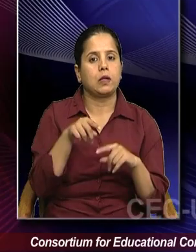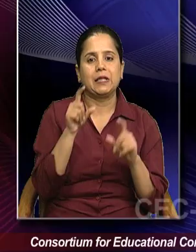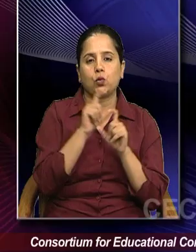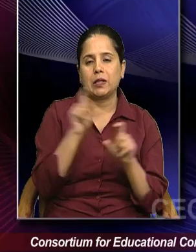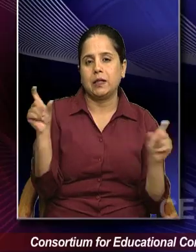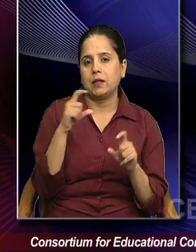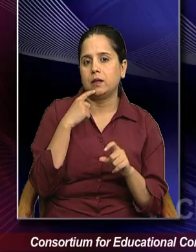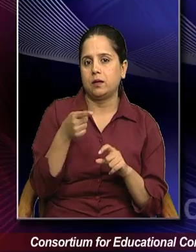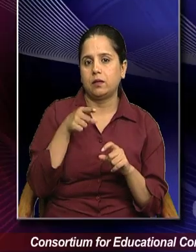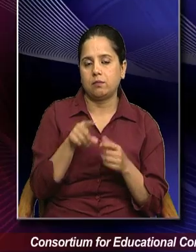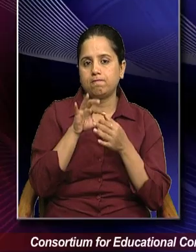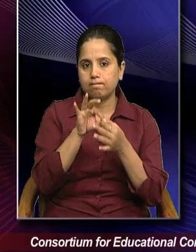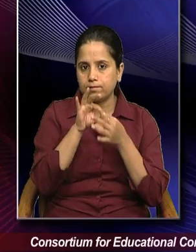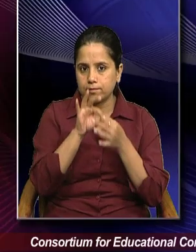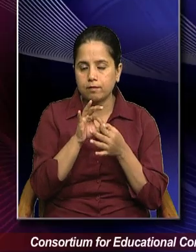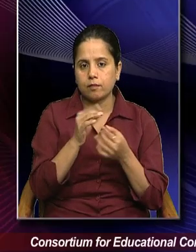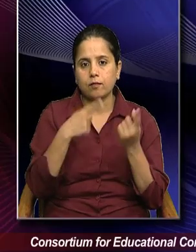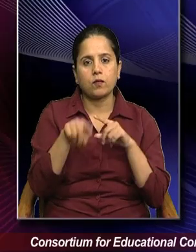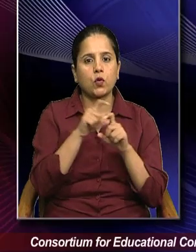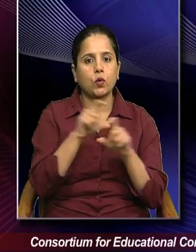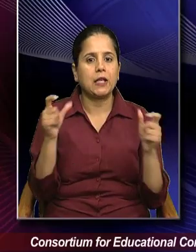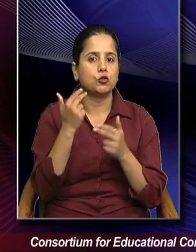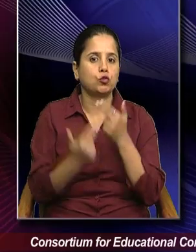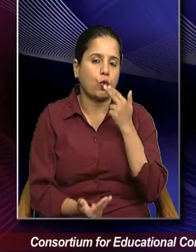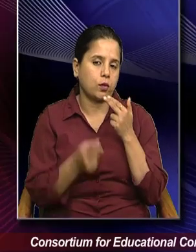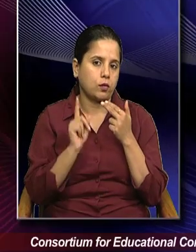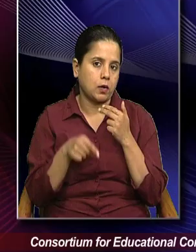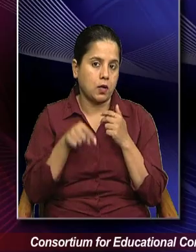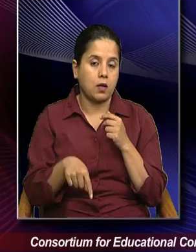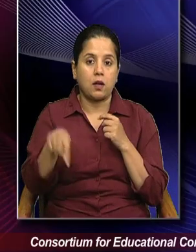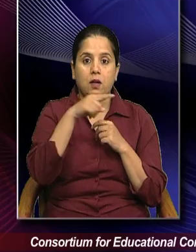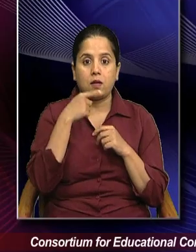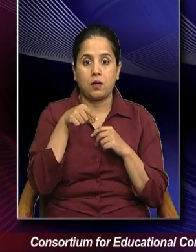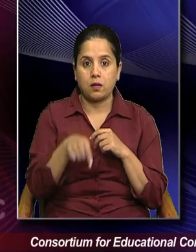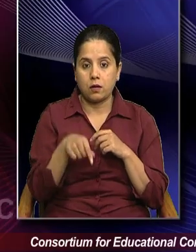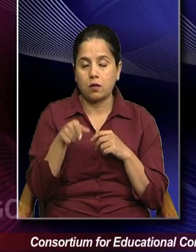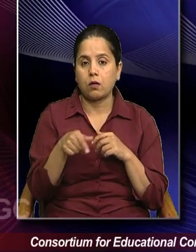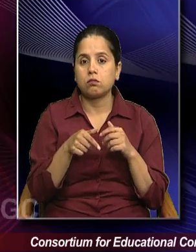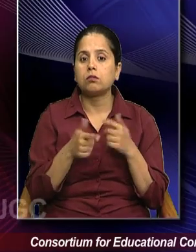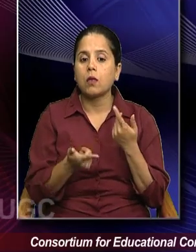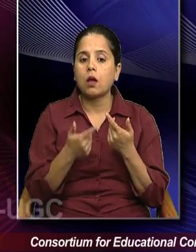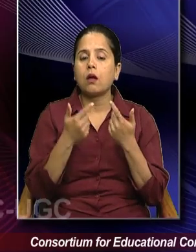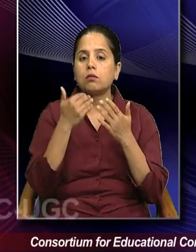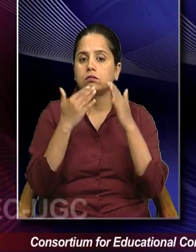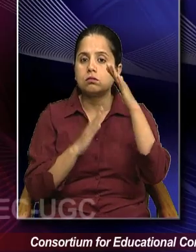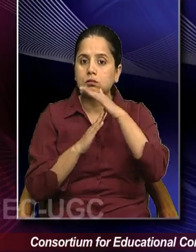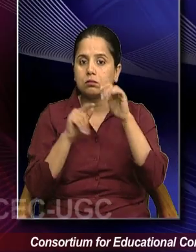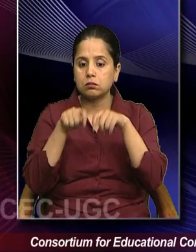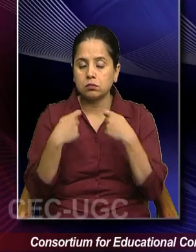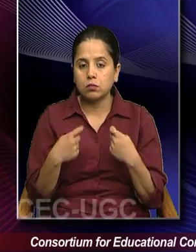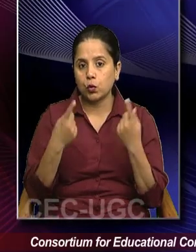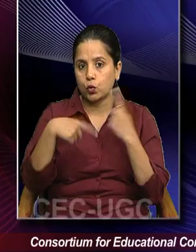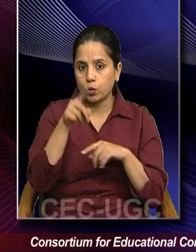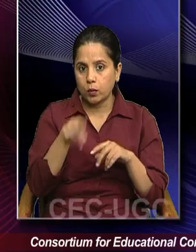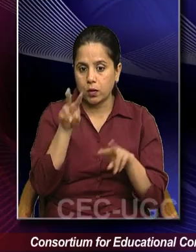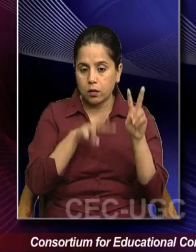clear, engaging and clean story. And here's a breakdown of the key elements you should look